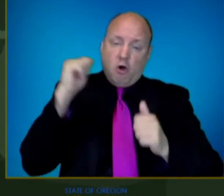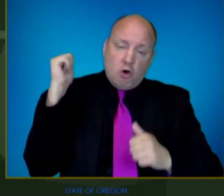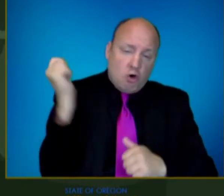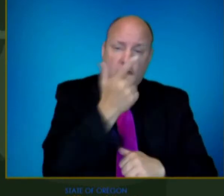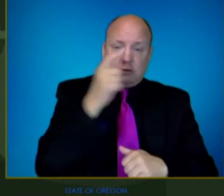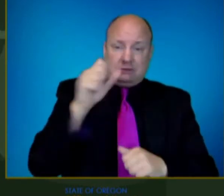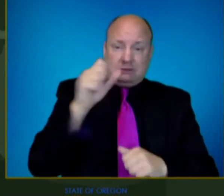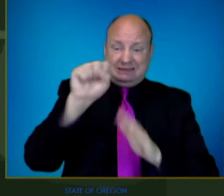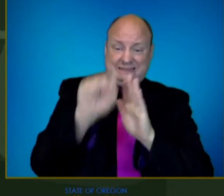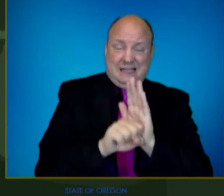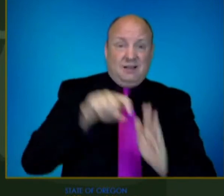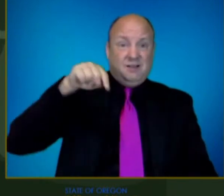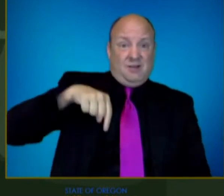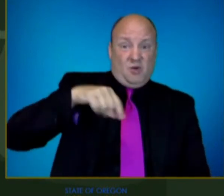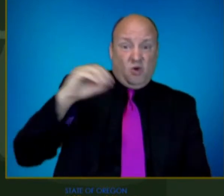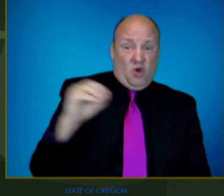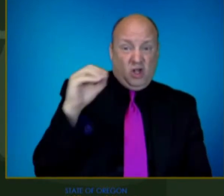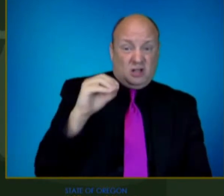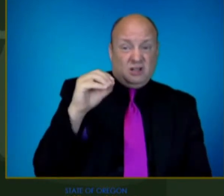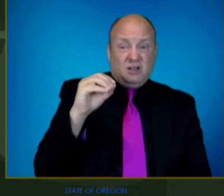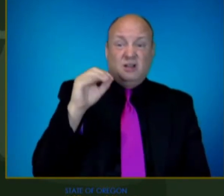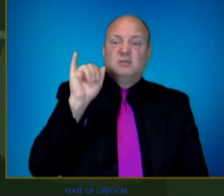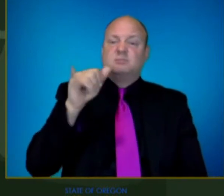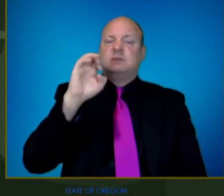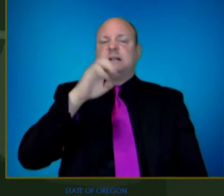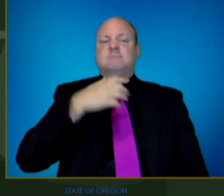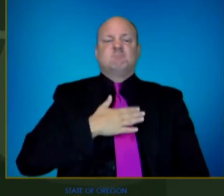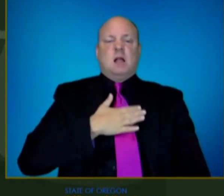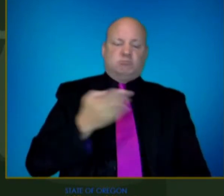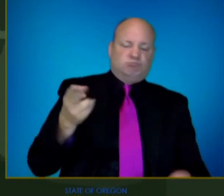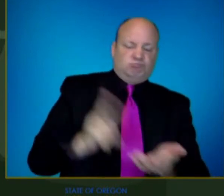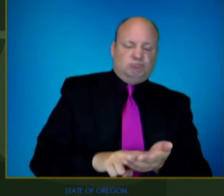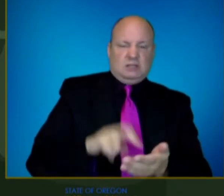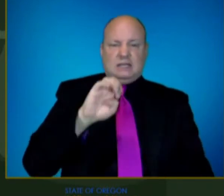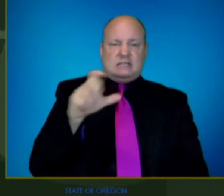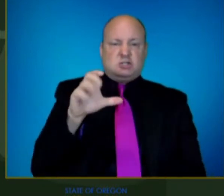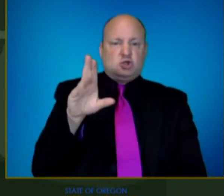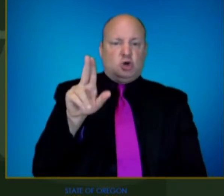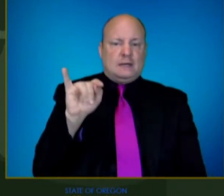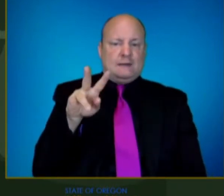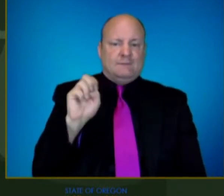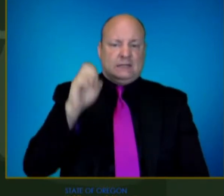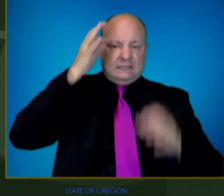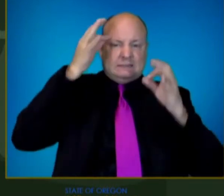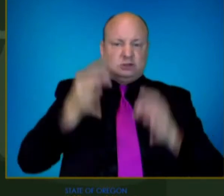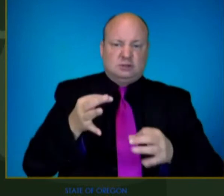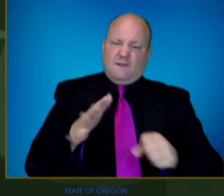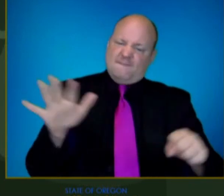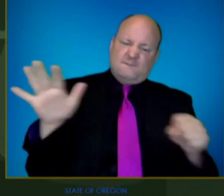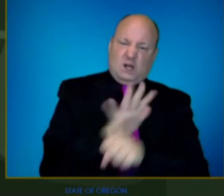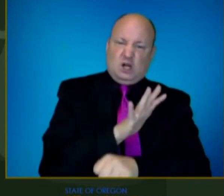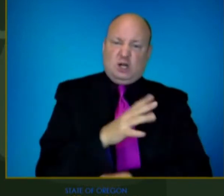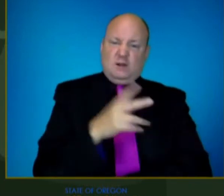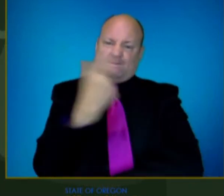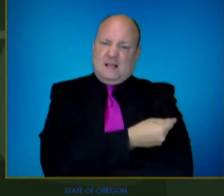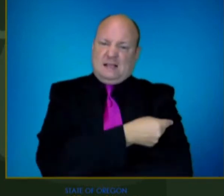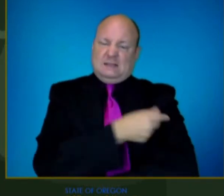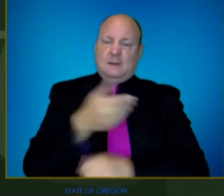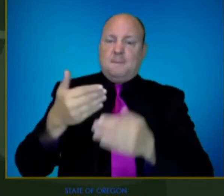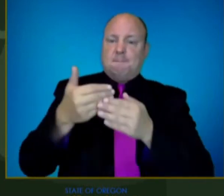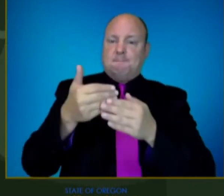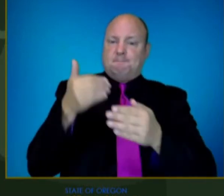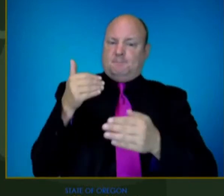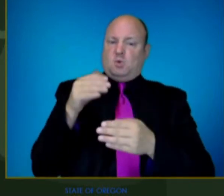executive branch workers to be fully vaccinated on or before October 18th,